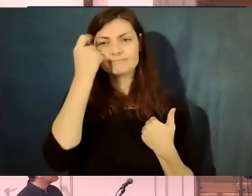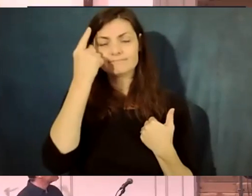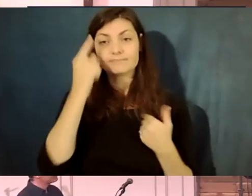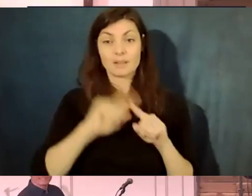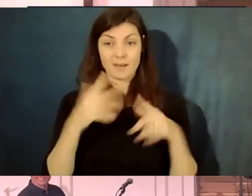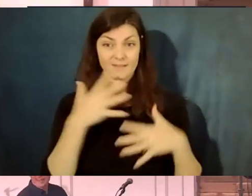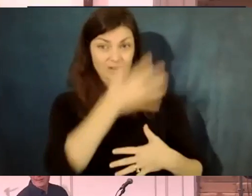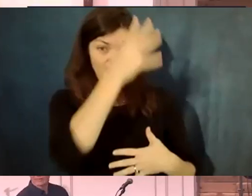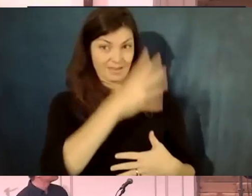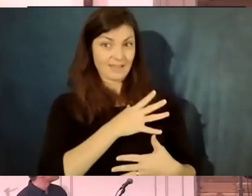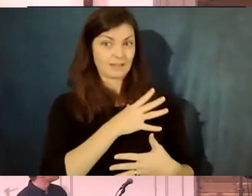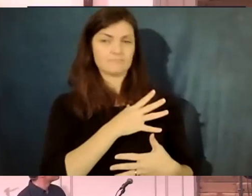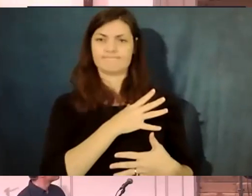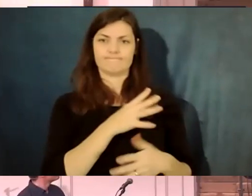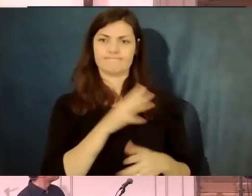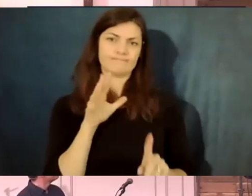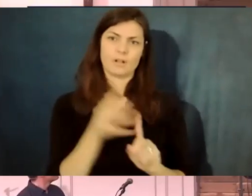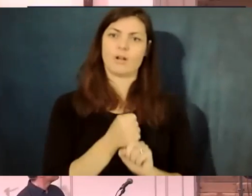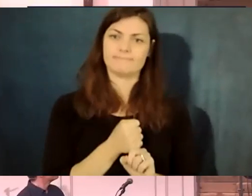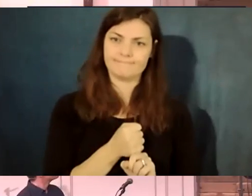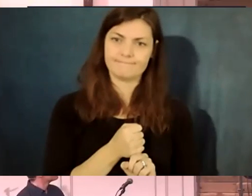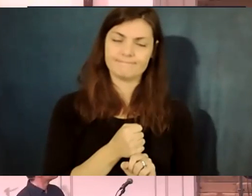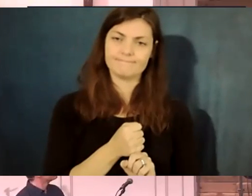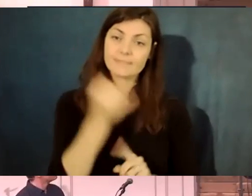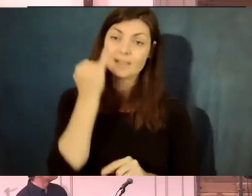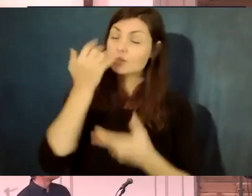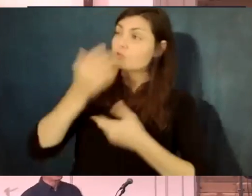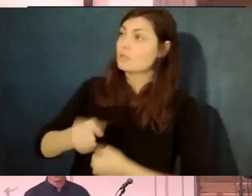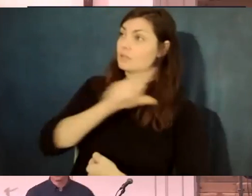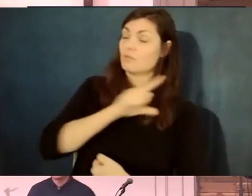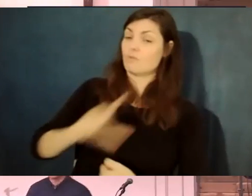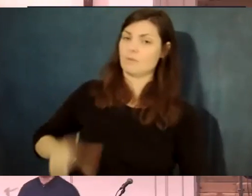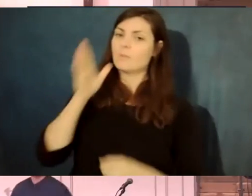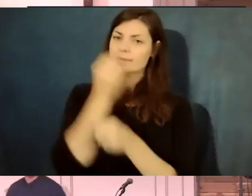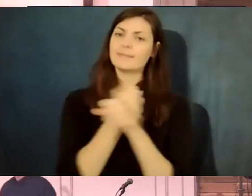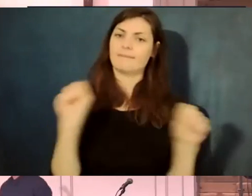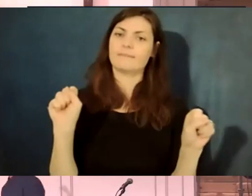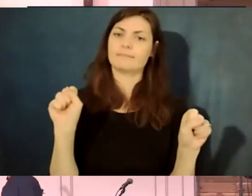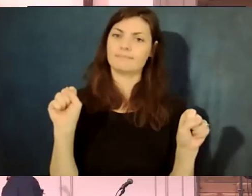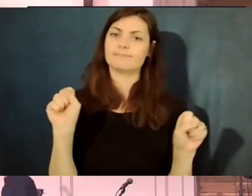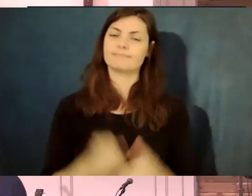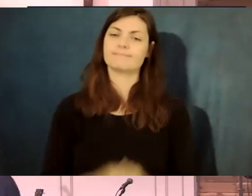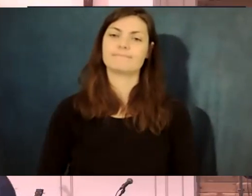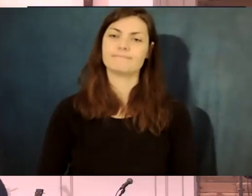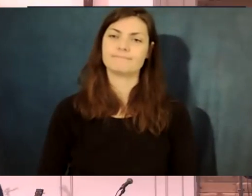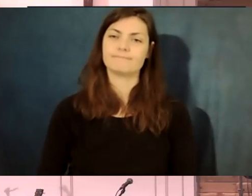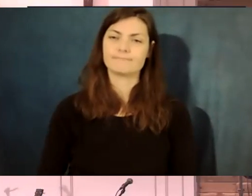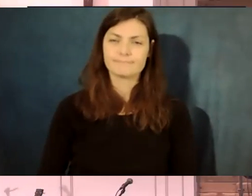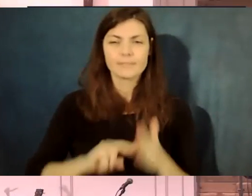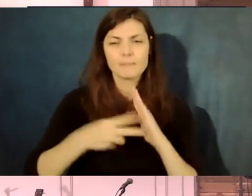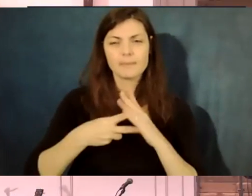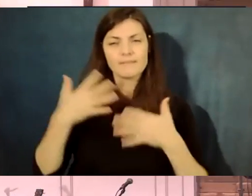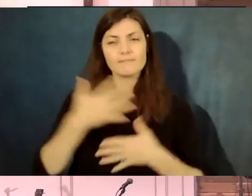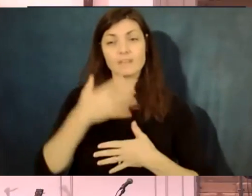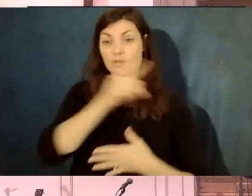man brings a snare. But whoever trusts in the Lord shall be safe. The fear of the Lord is the